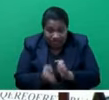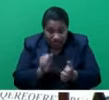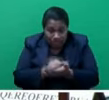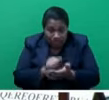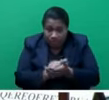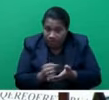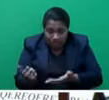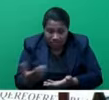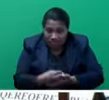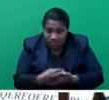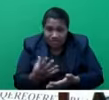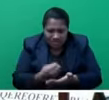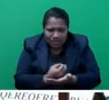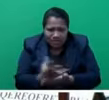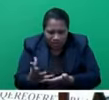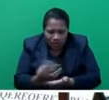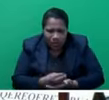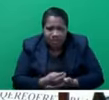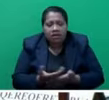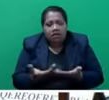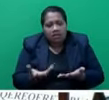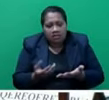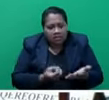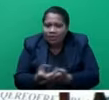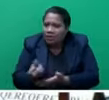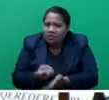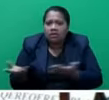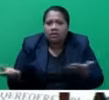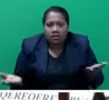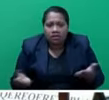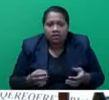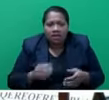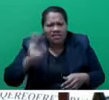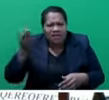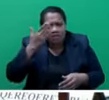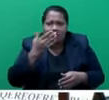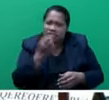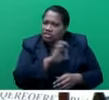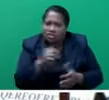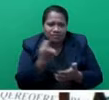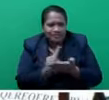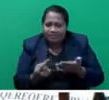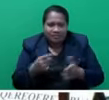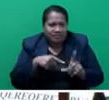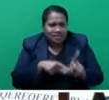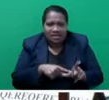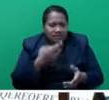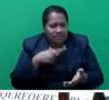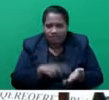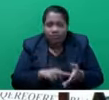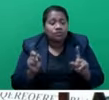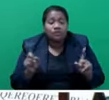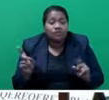is the expenditure, the output is not just annual reports, what has been done, inventory